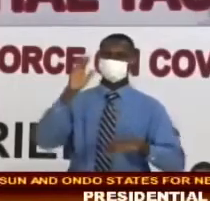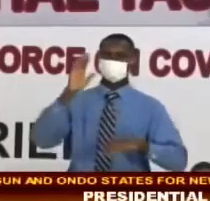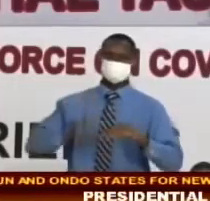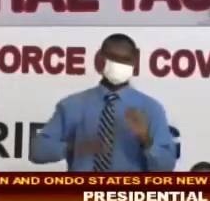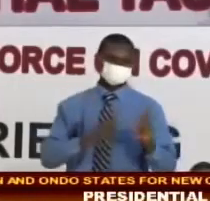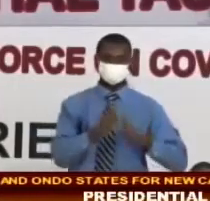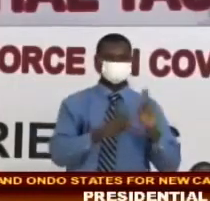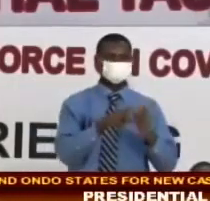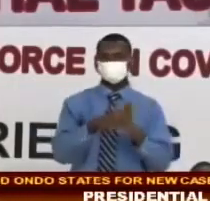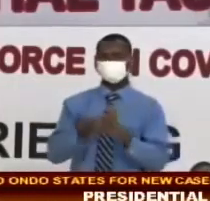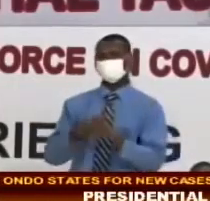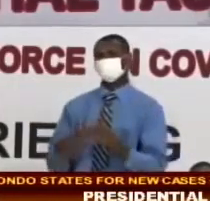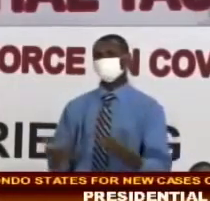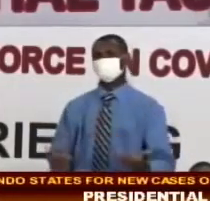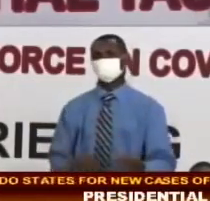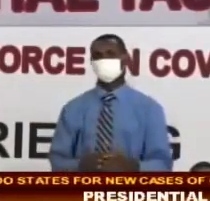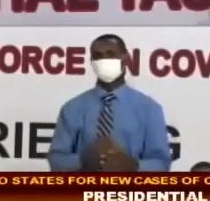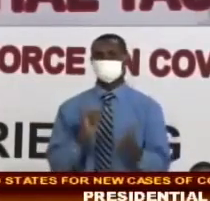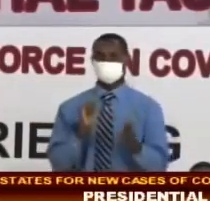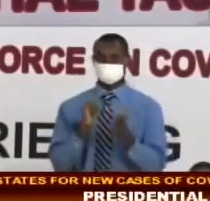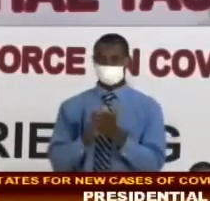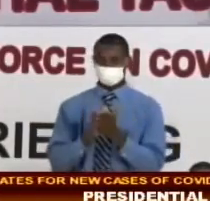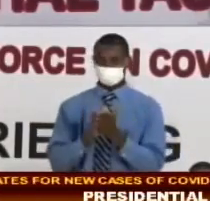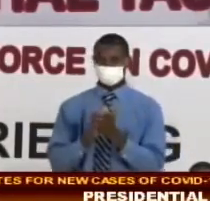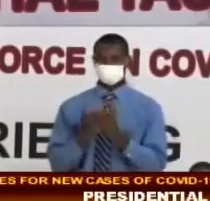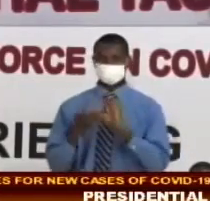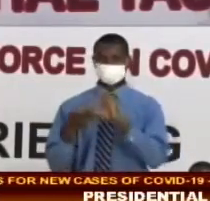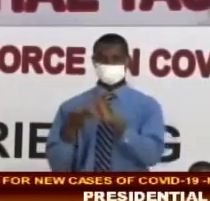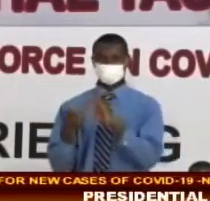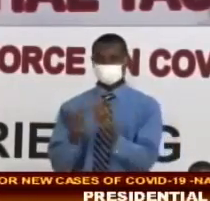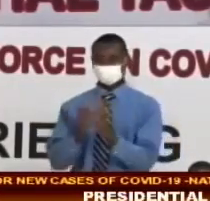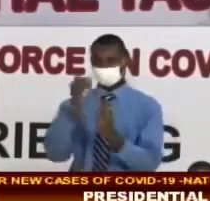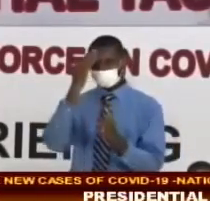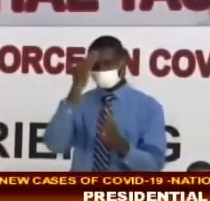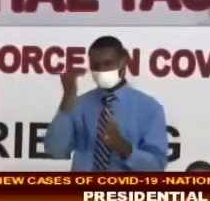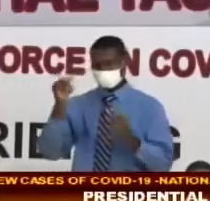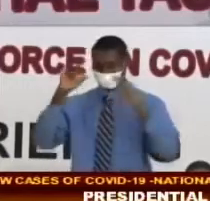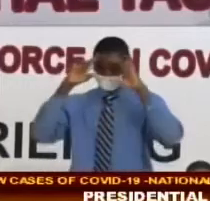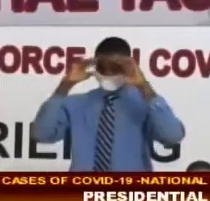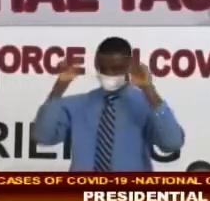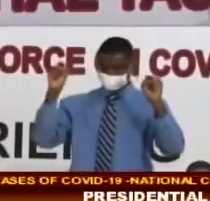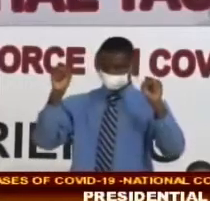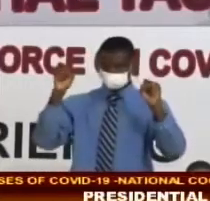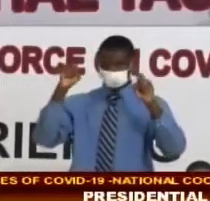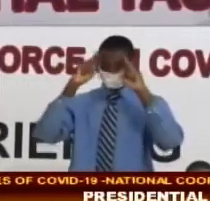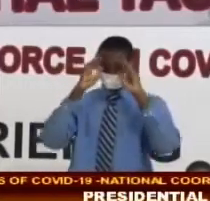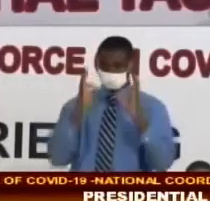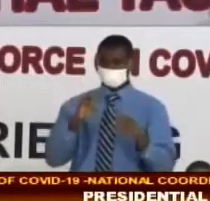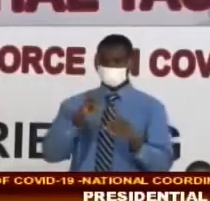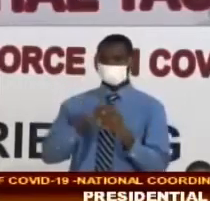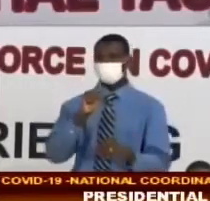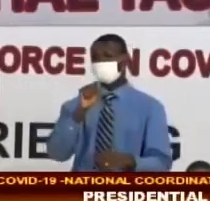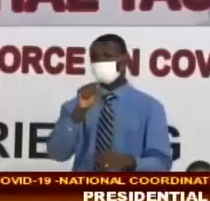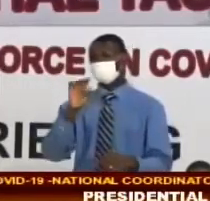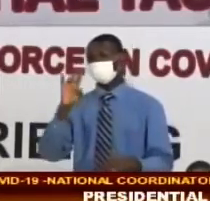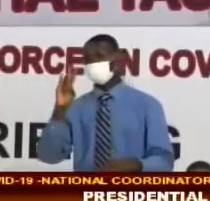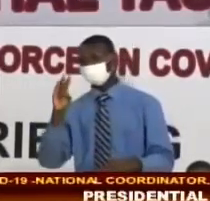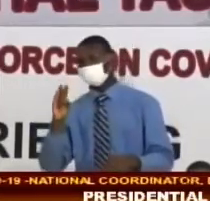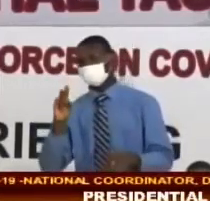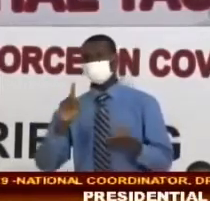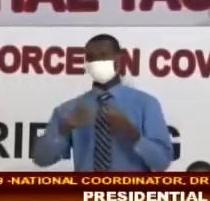And that informed the decision of Mr. President in 2018 to set up a committee, or a two-phase